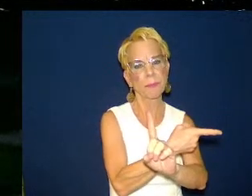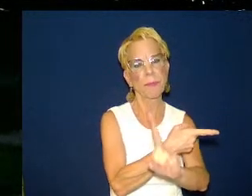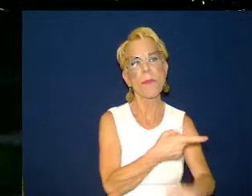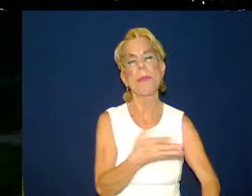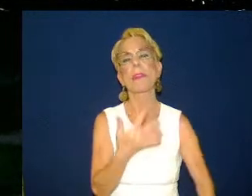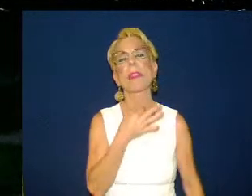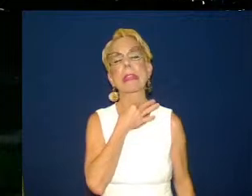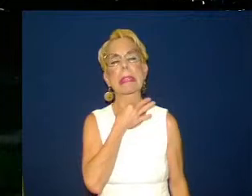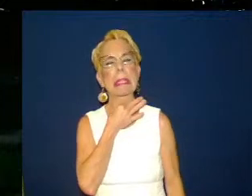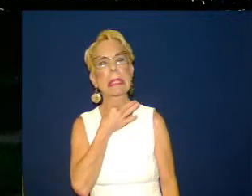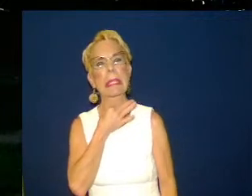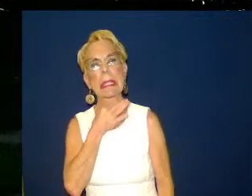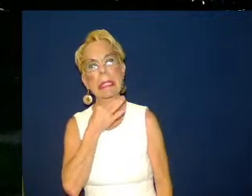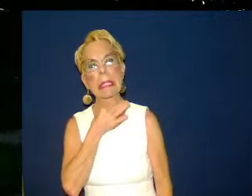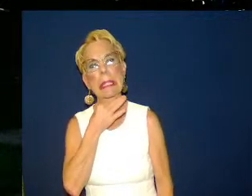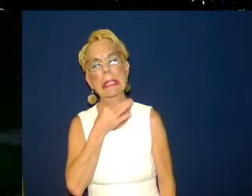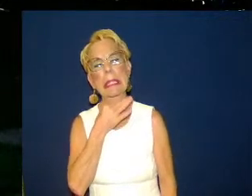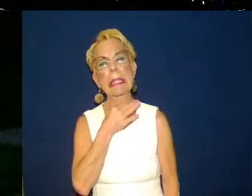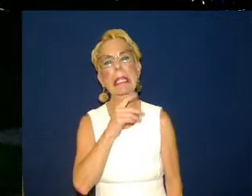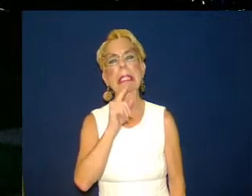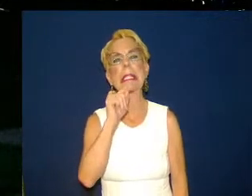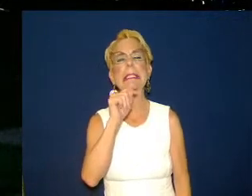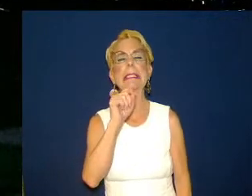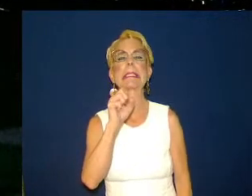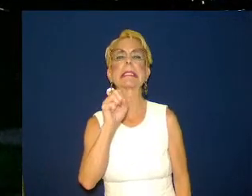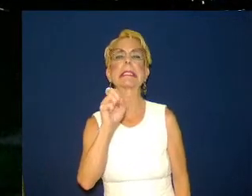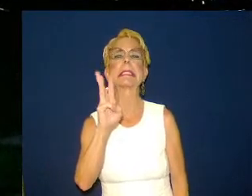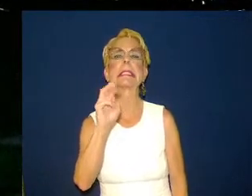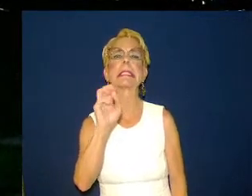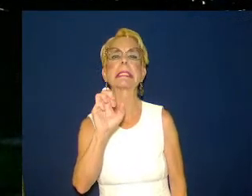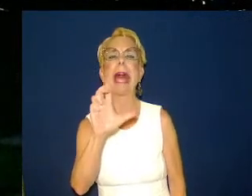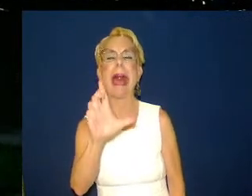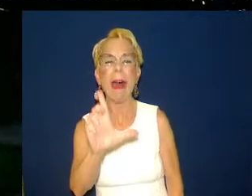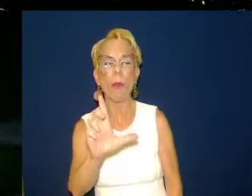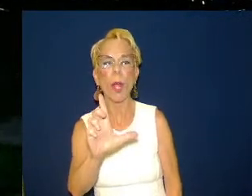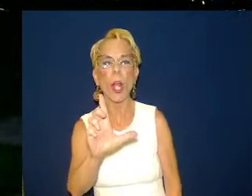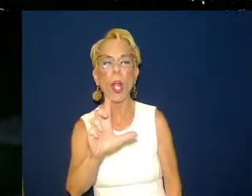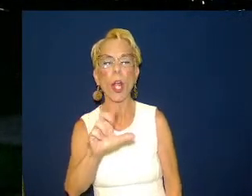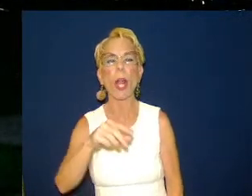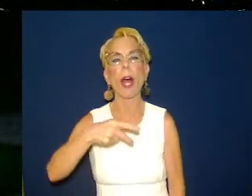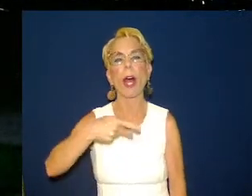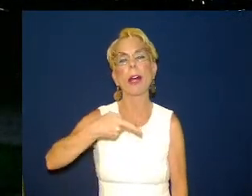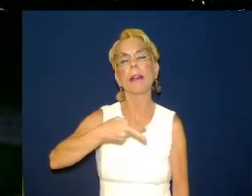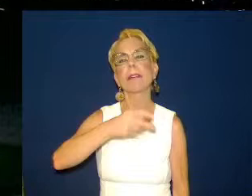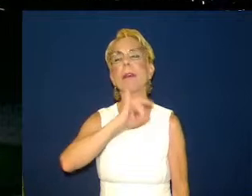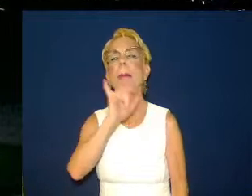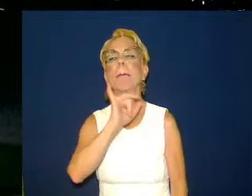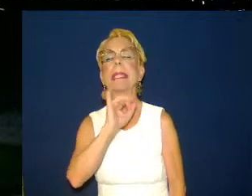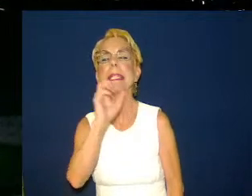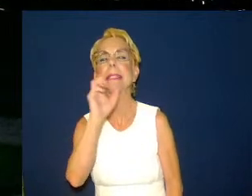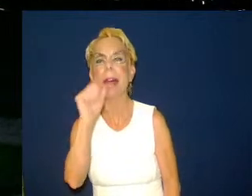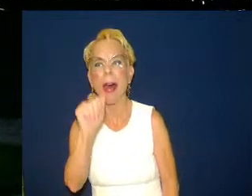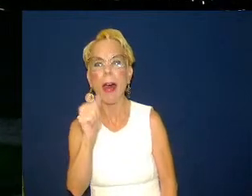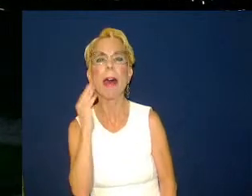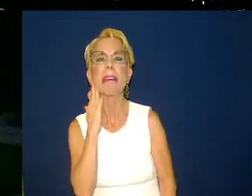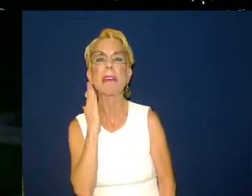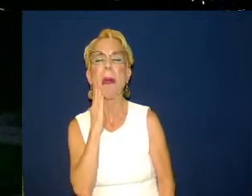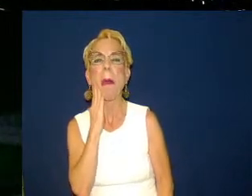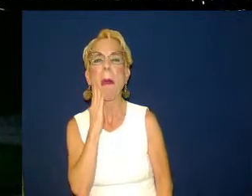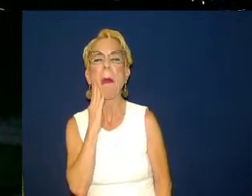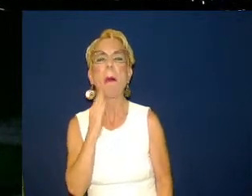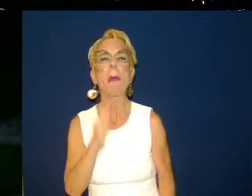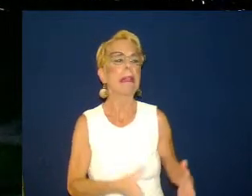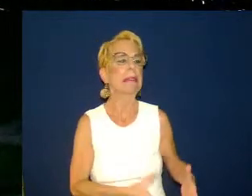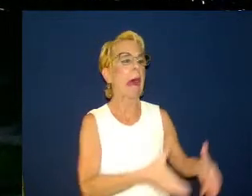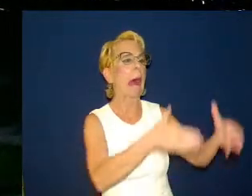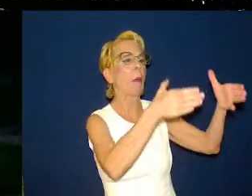yet? Will it ever fall? Well, I got some information. I think you're going to appreciate it too. All right? So the first